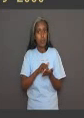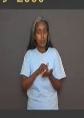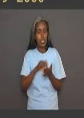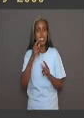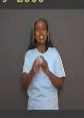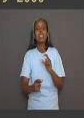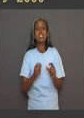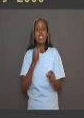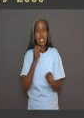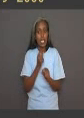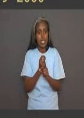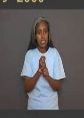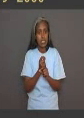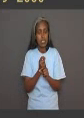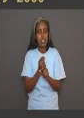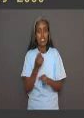years